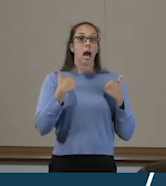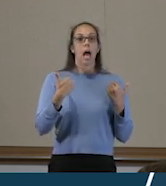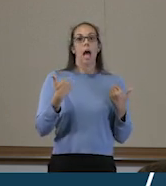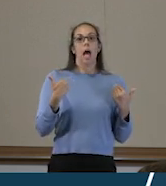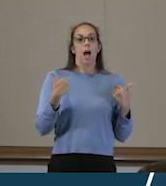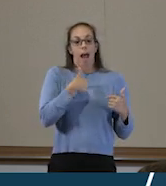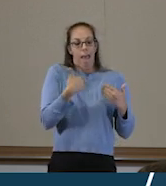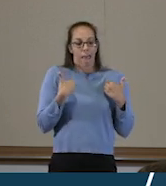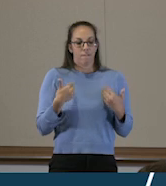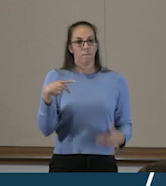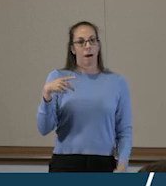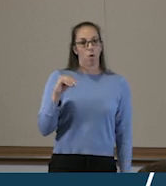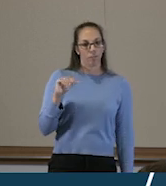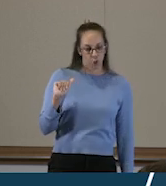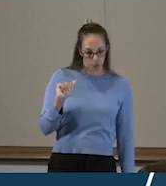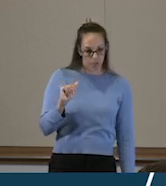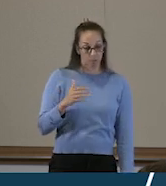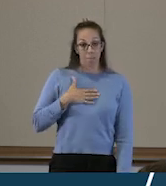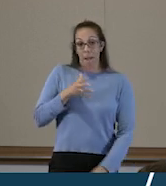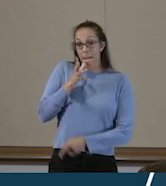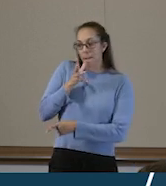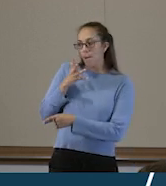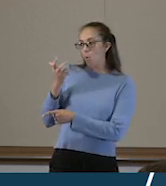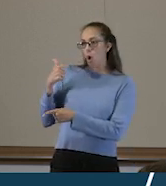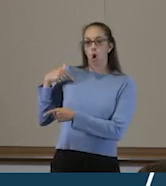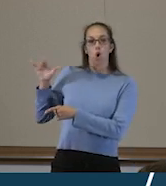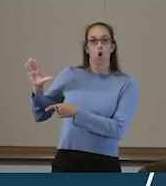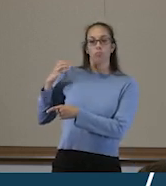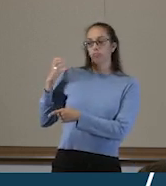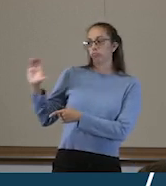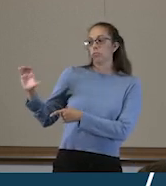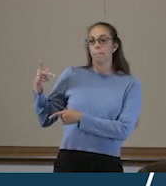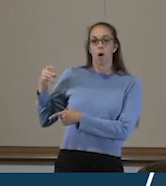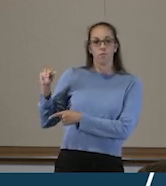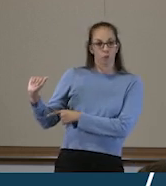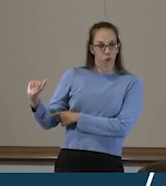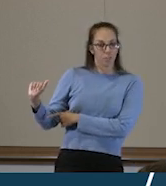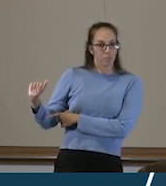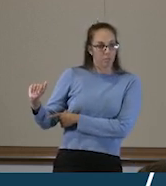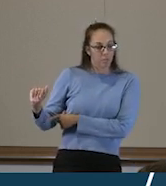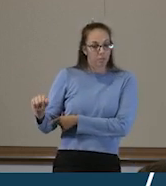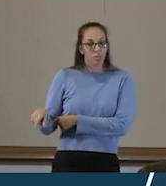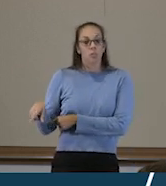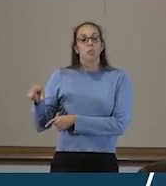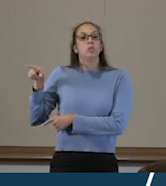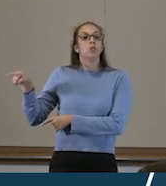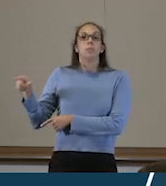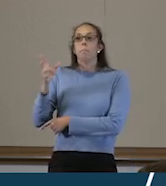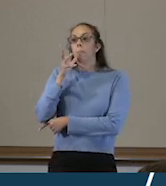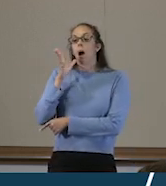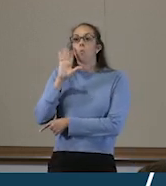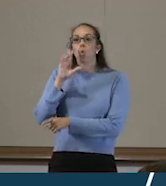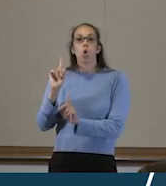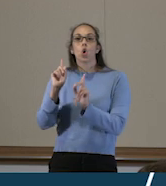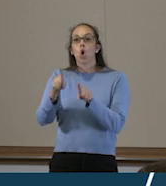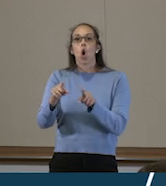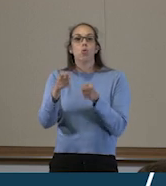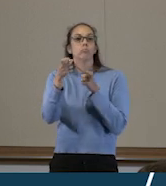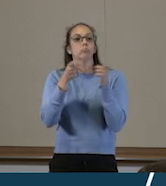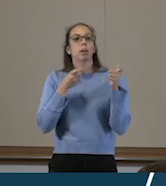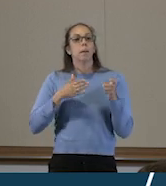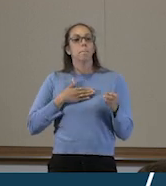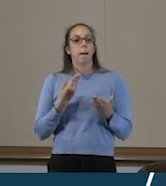where I want mom as my agent and mom is going to go, manage my bank